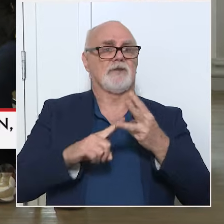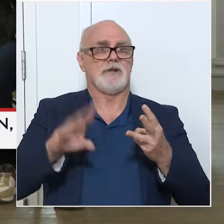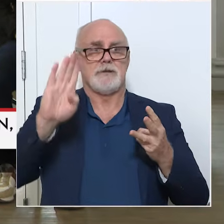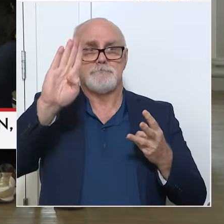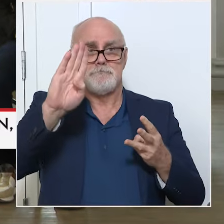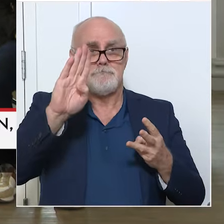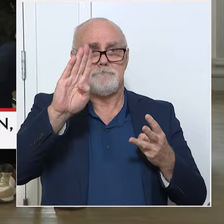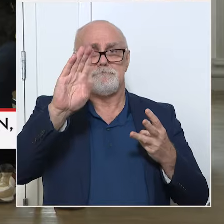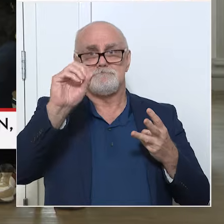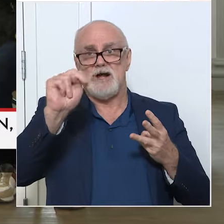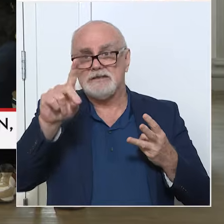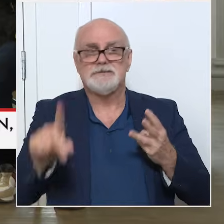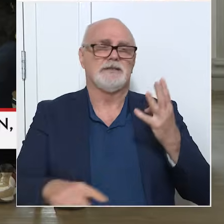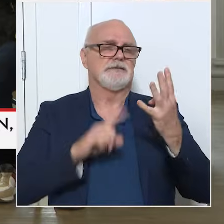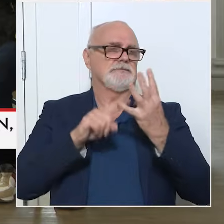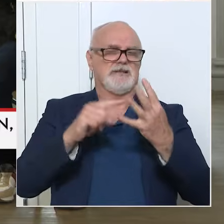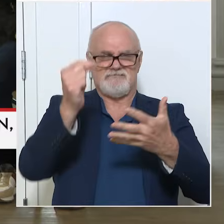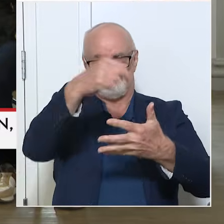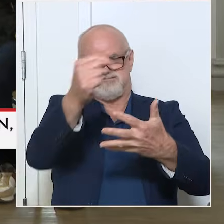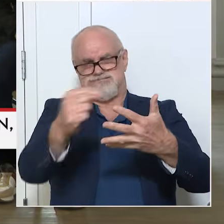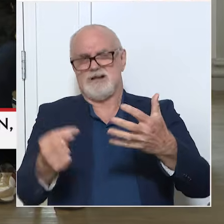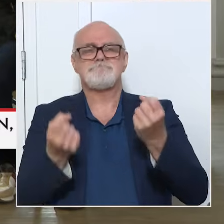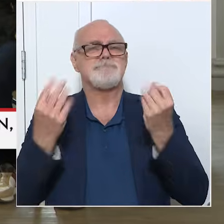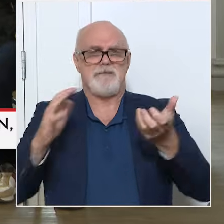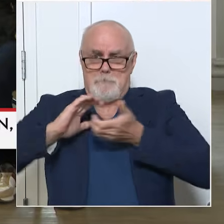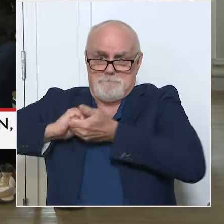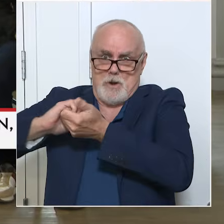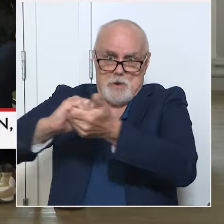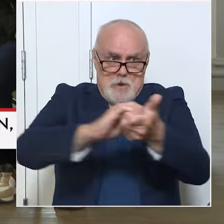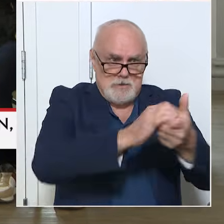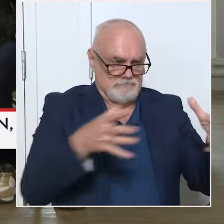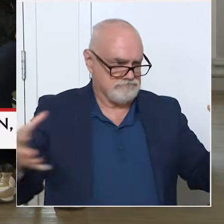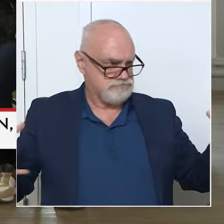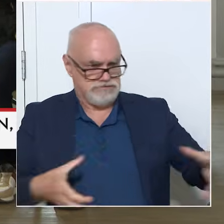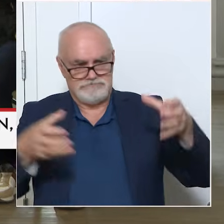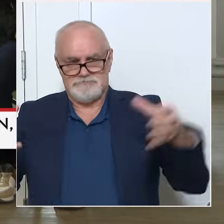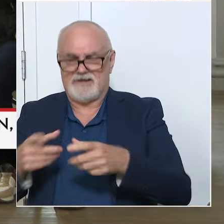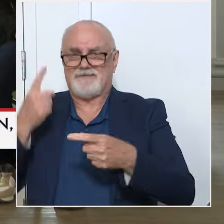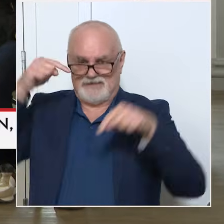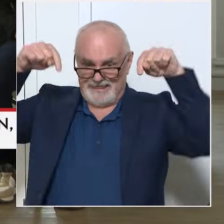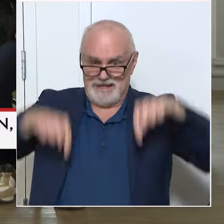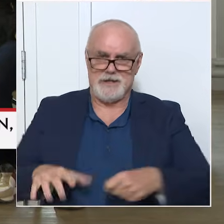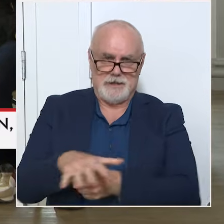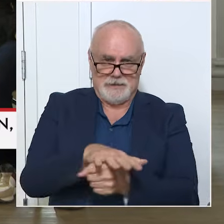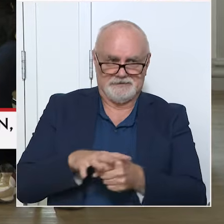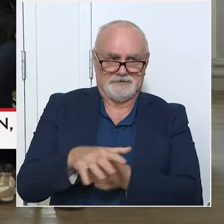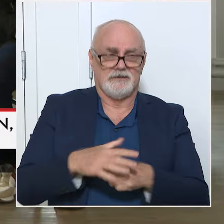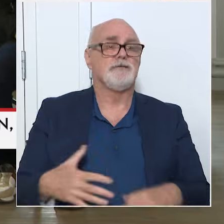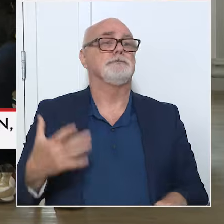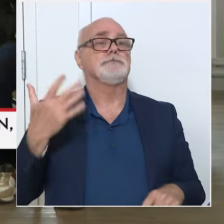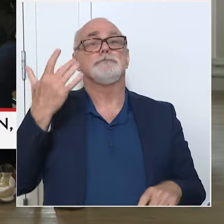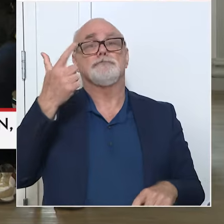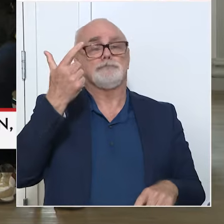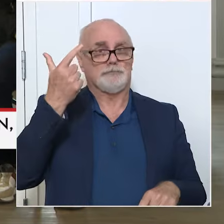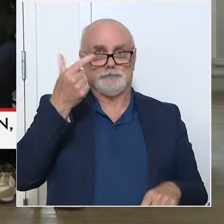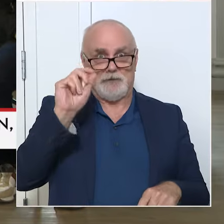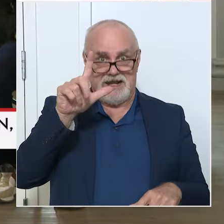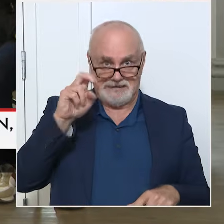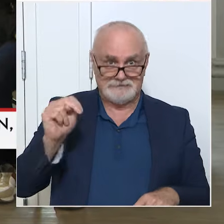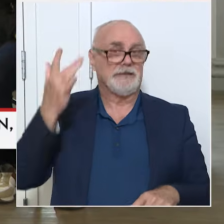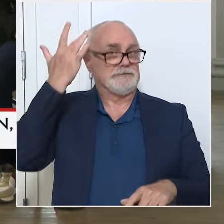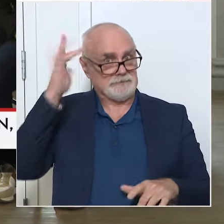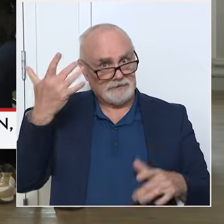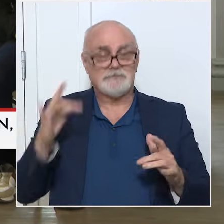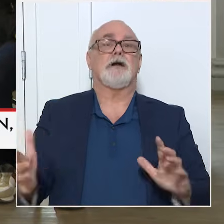of our partners from our various business improvement districts, including Golden Triangle, as we announced the newest recipients of the